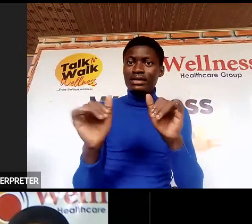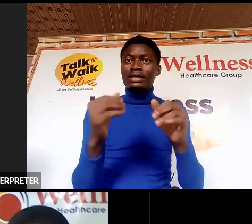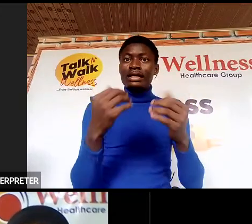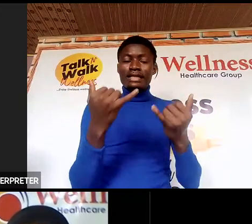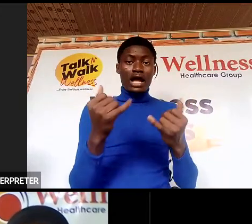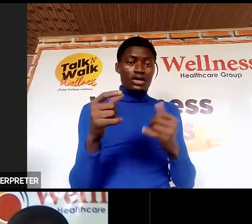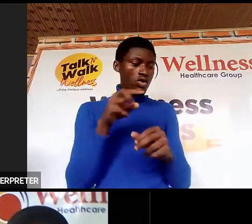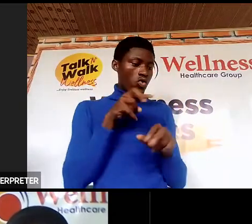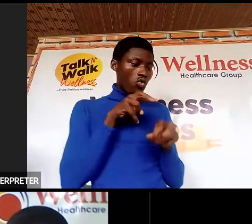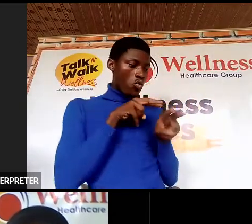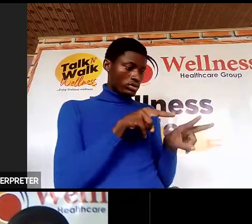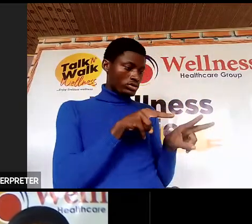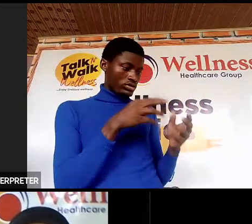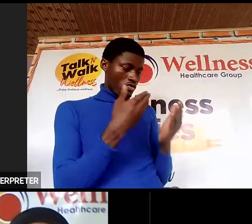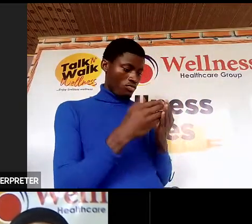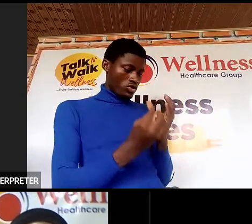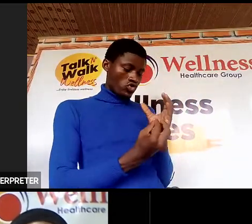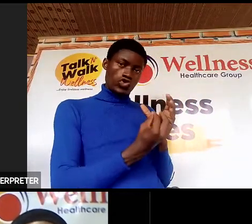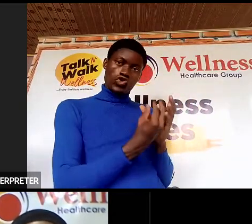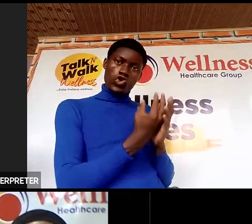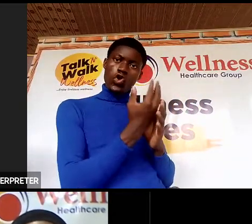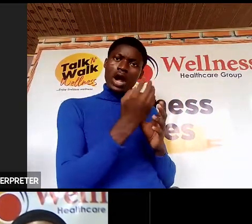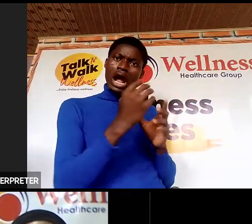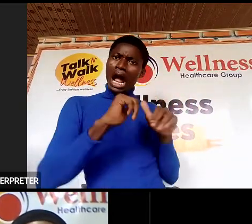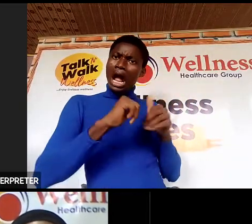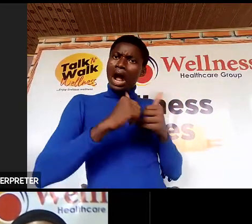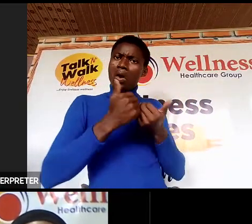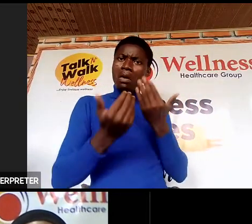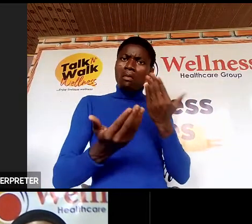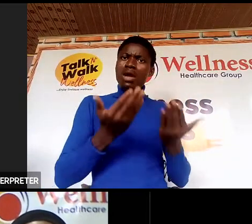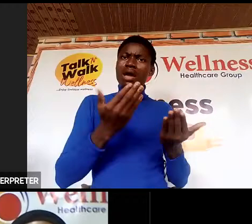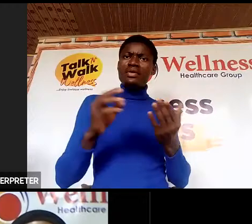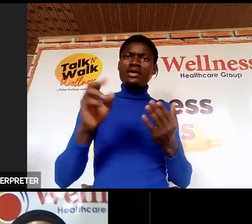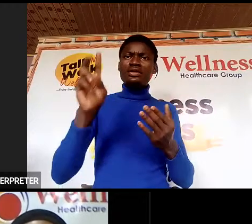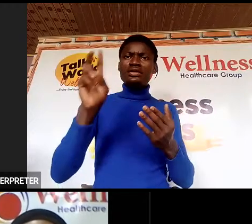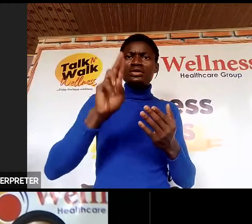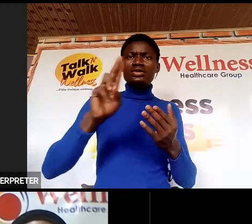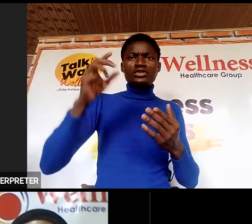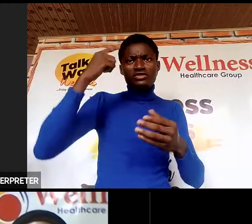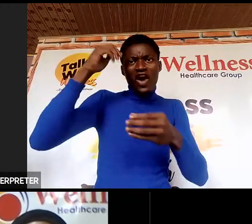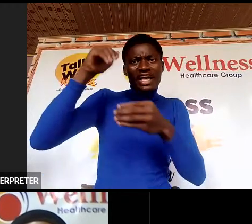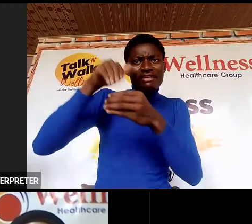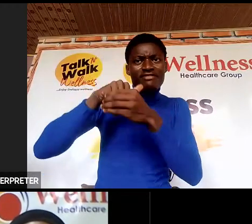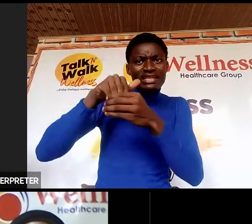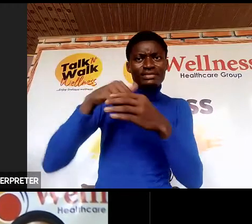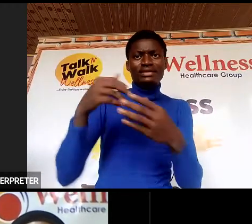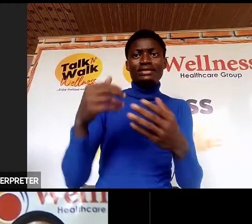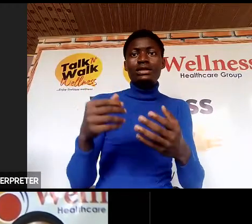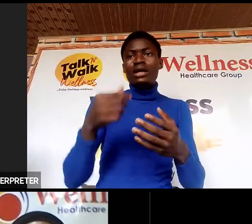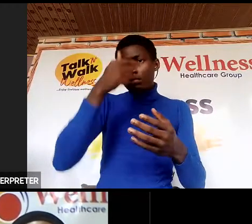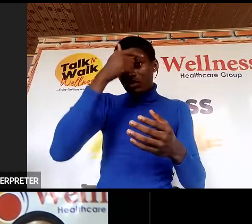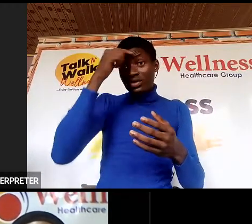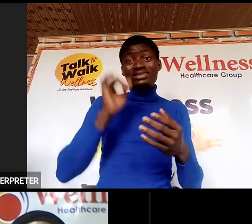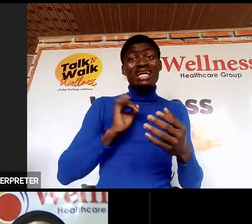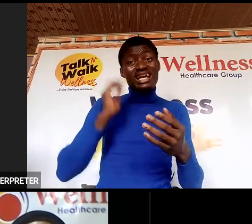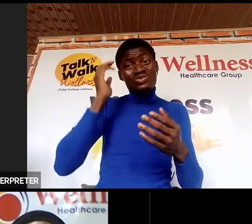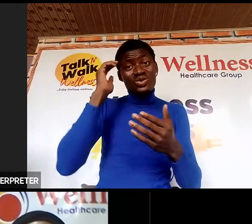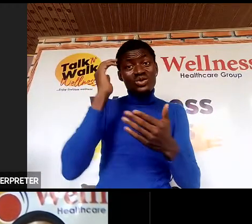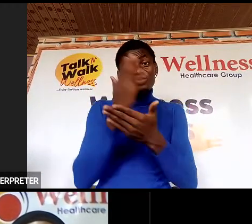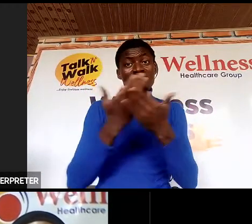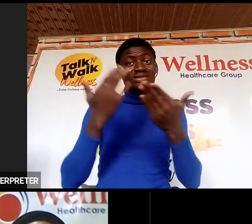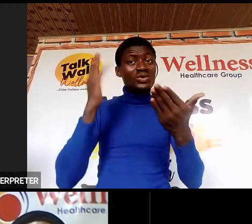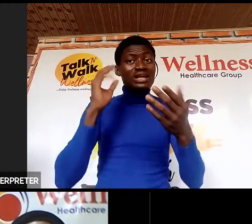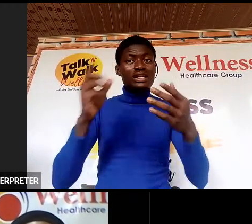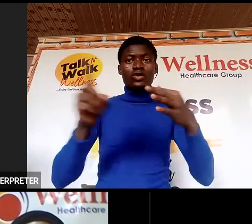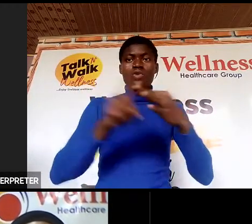aside because I know that something will come up one day. Today I don't know what it is that will help me to be able to use the money. My hope is that it's not going to be a